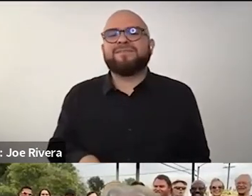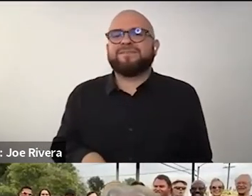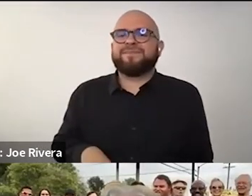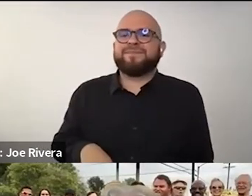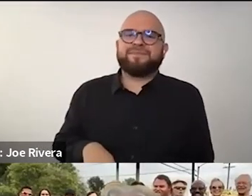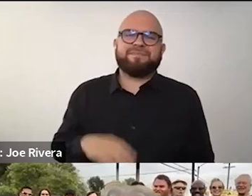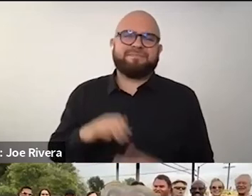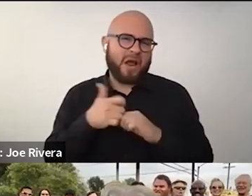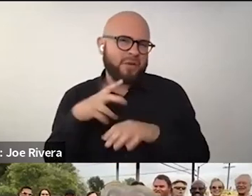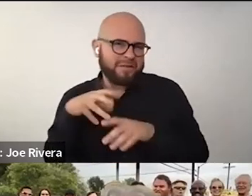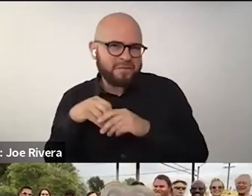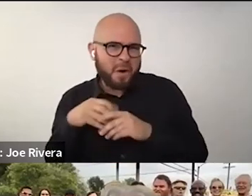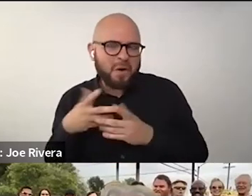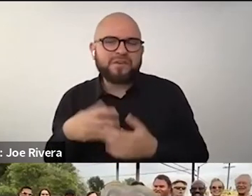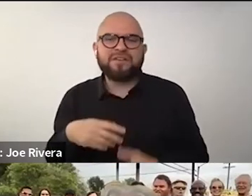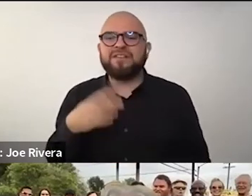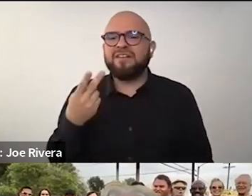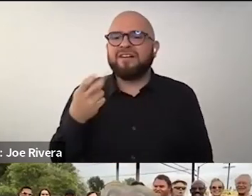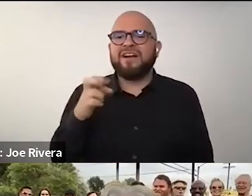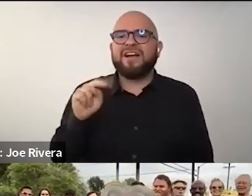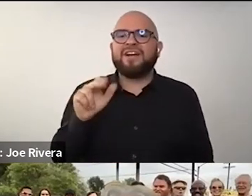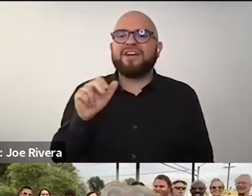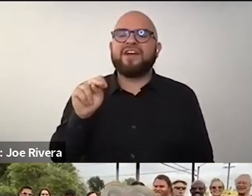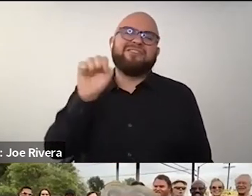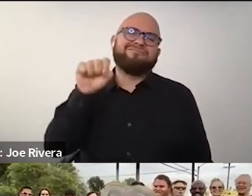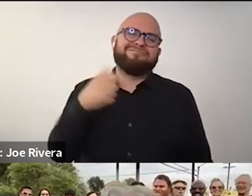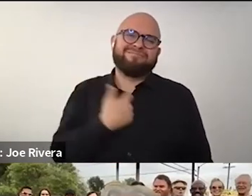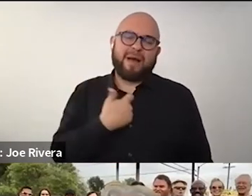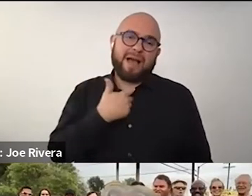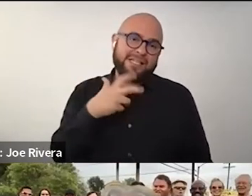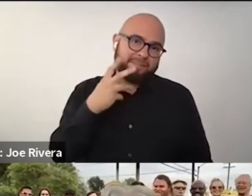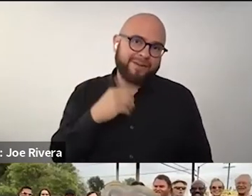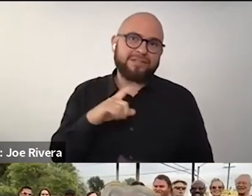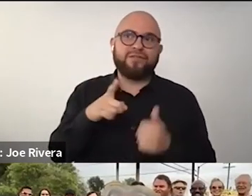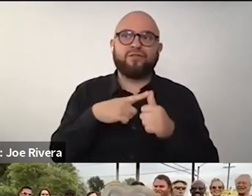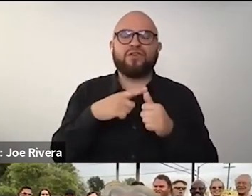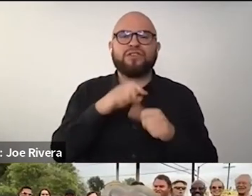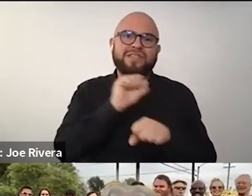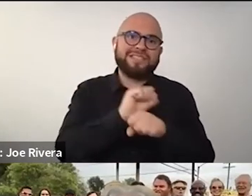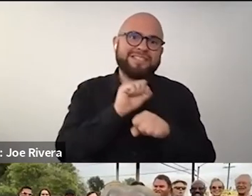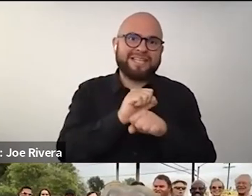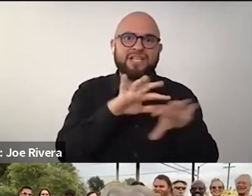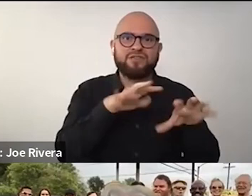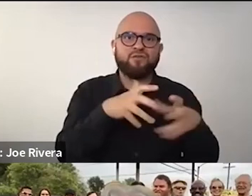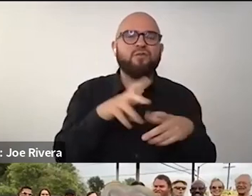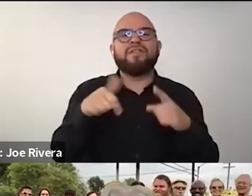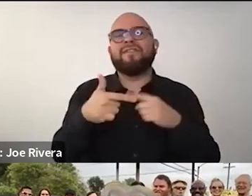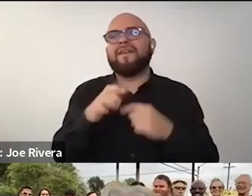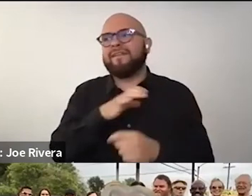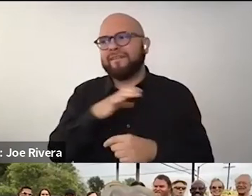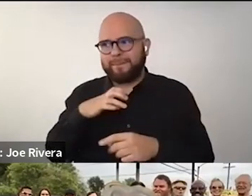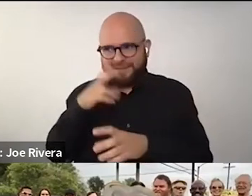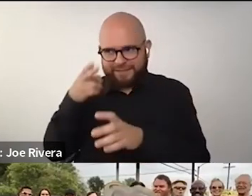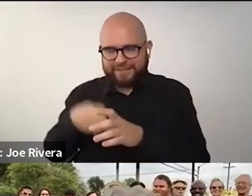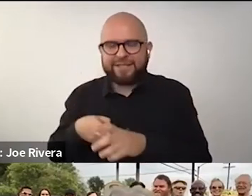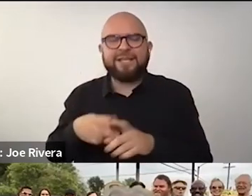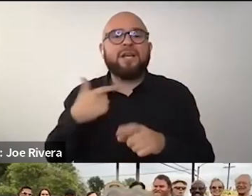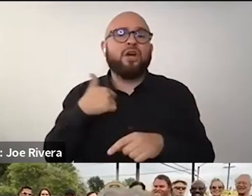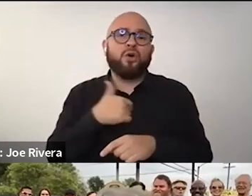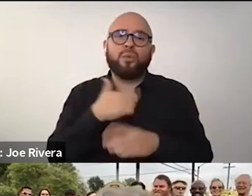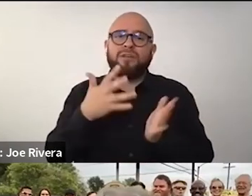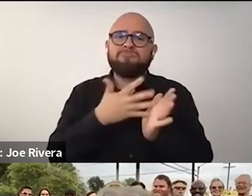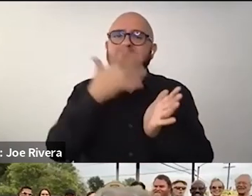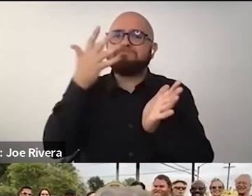task force and then at the committee, we from time to time we organize meetings and workshops. And one